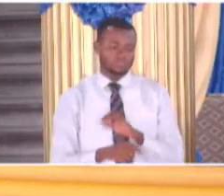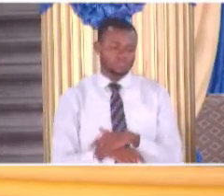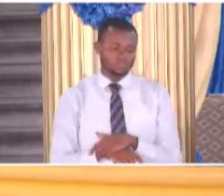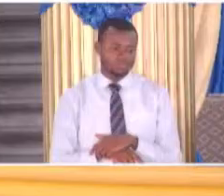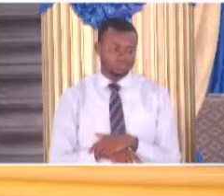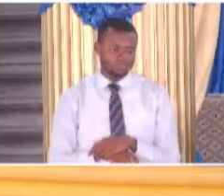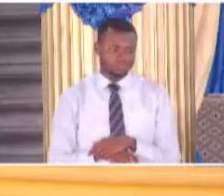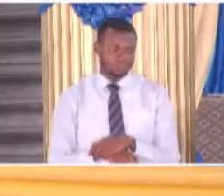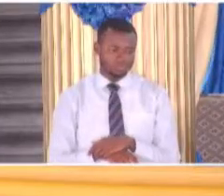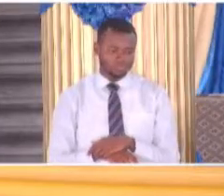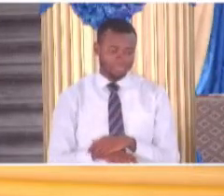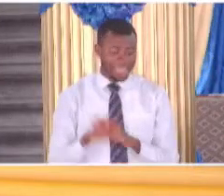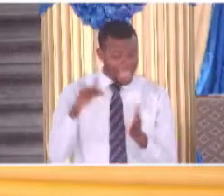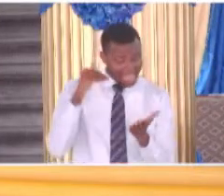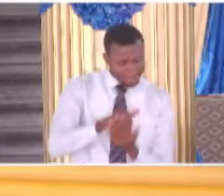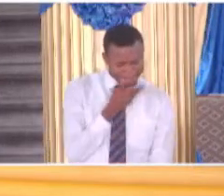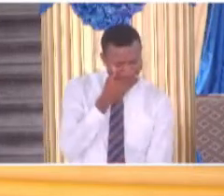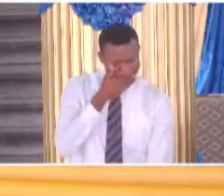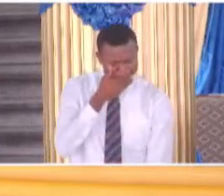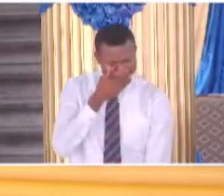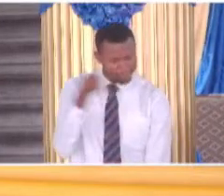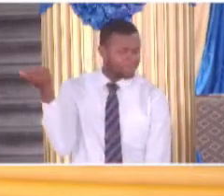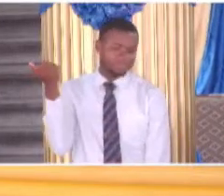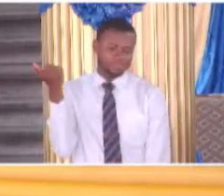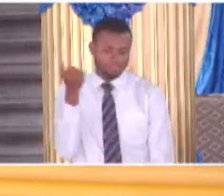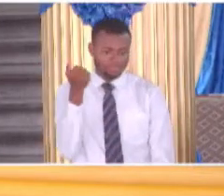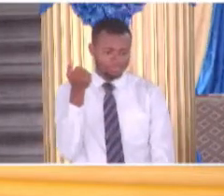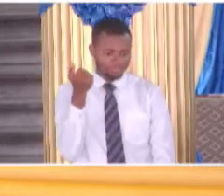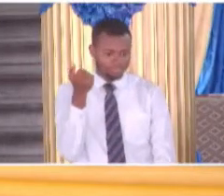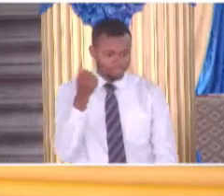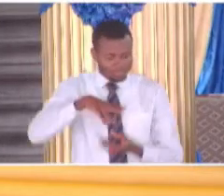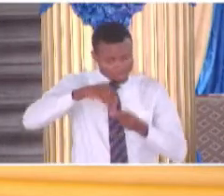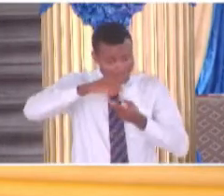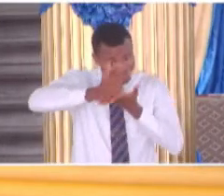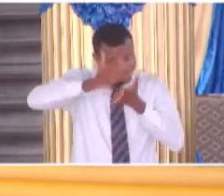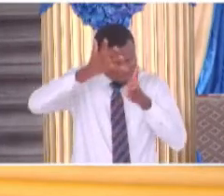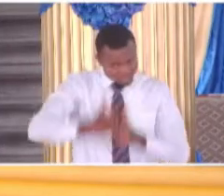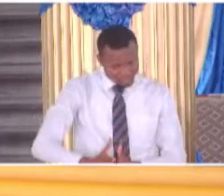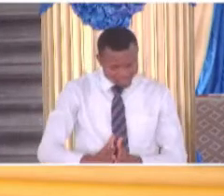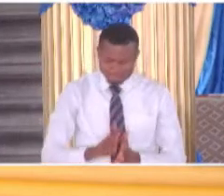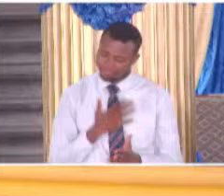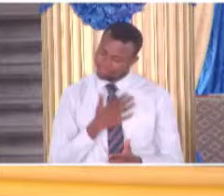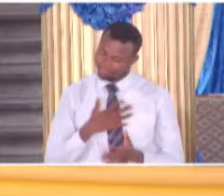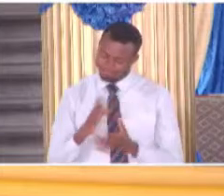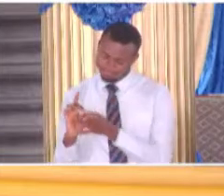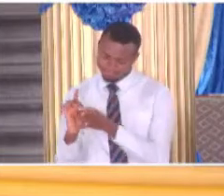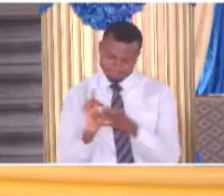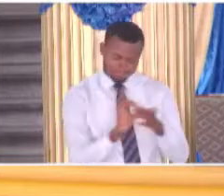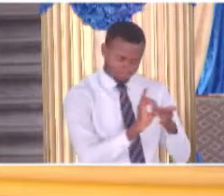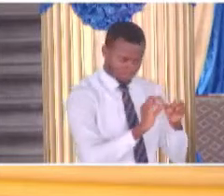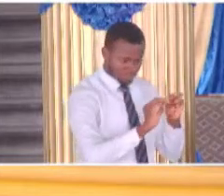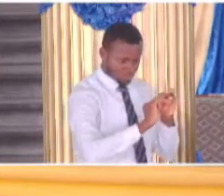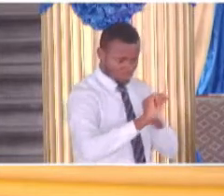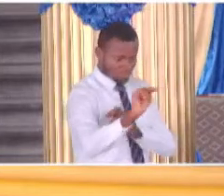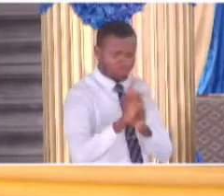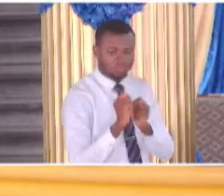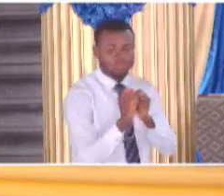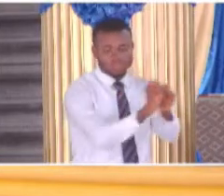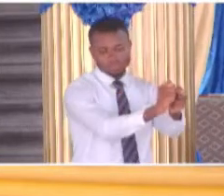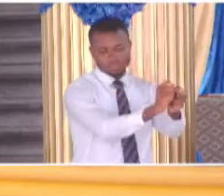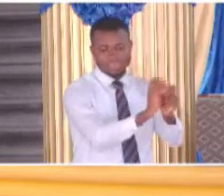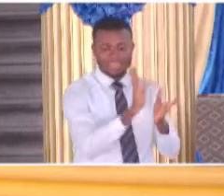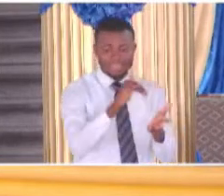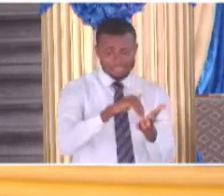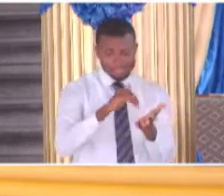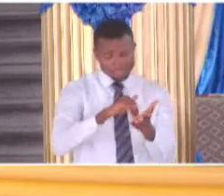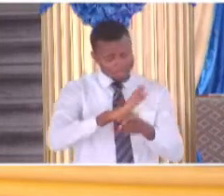photograph. Valedictorian, please join members of Convocation as we file out. The platform party, as